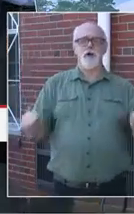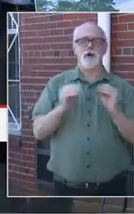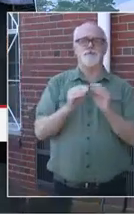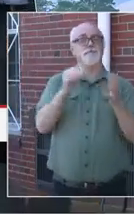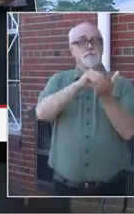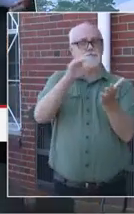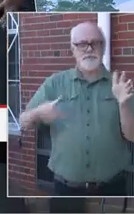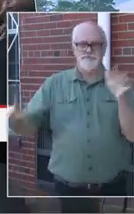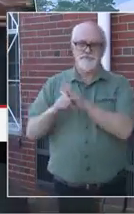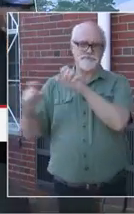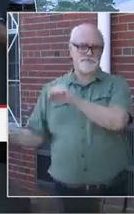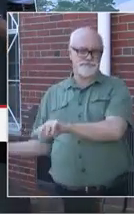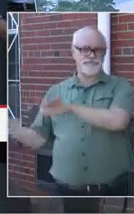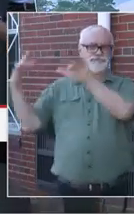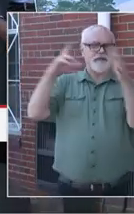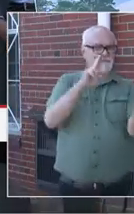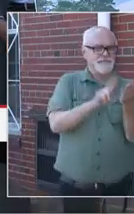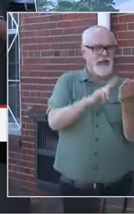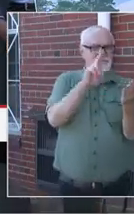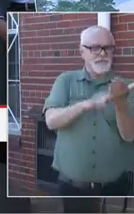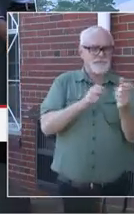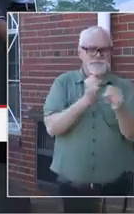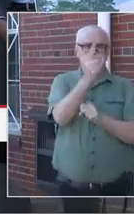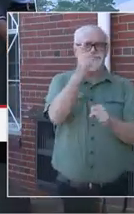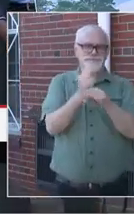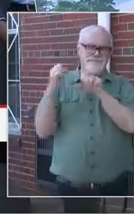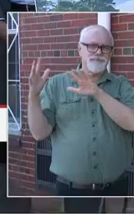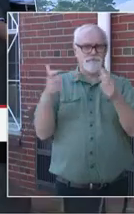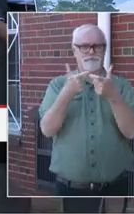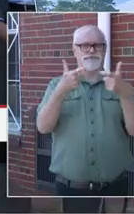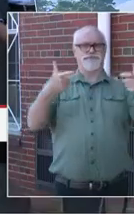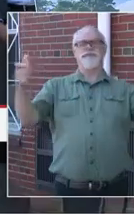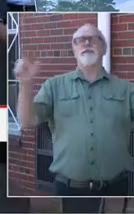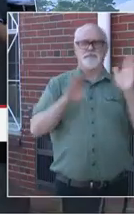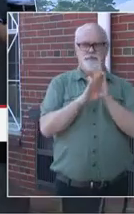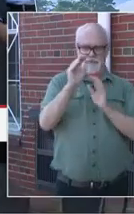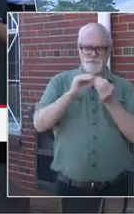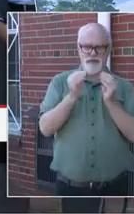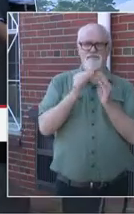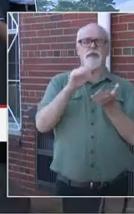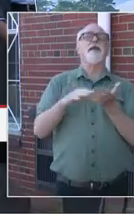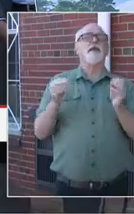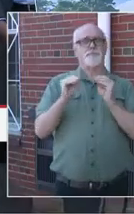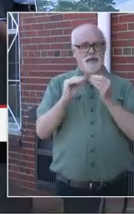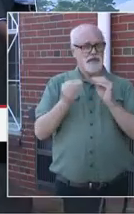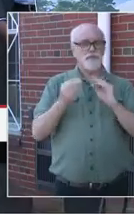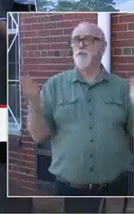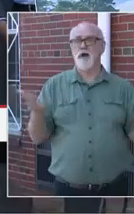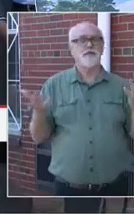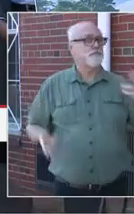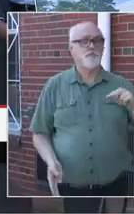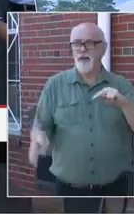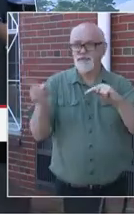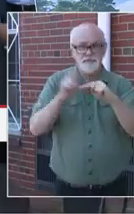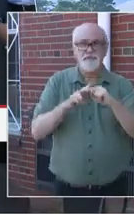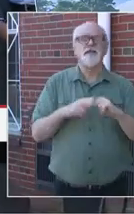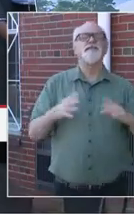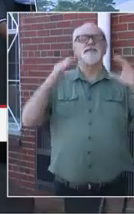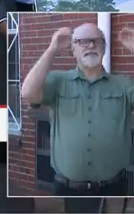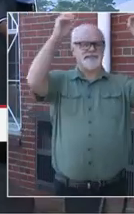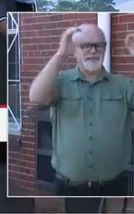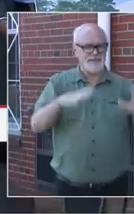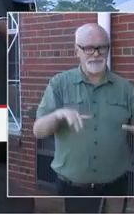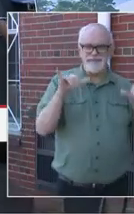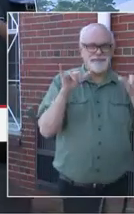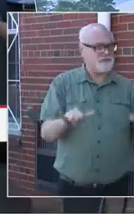Our graduation rates are up again. Teacher retention rates, same school retention rates, are